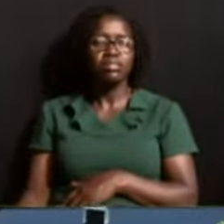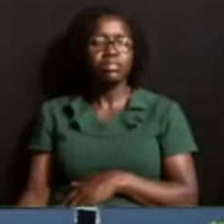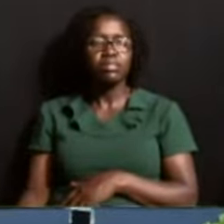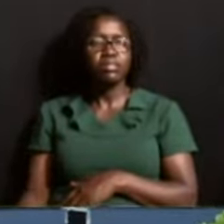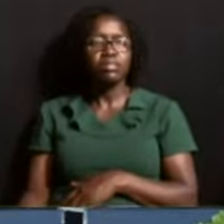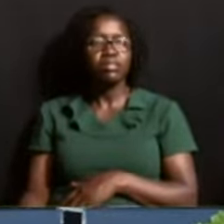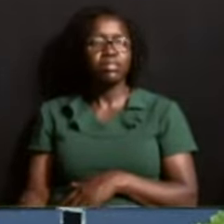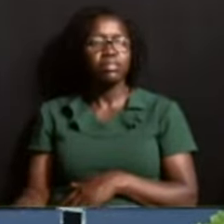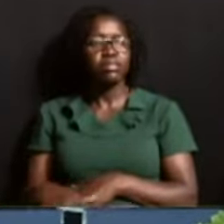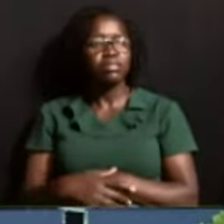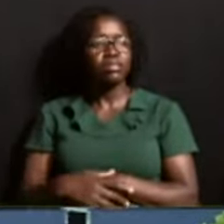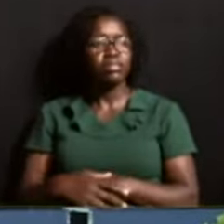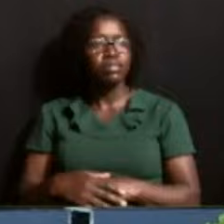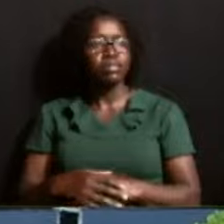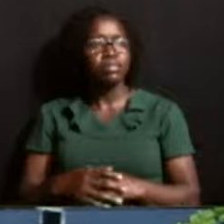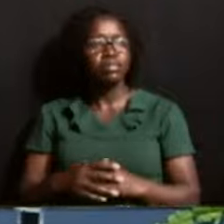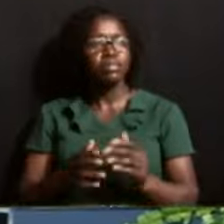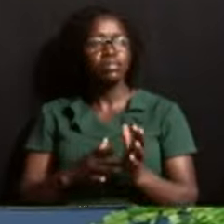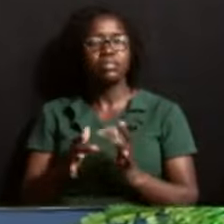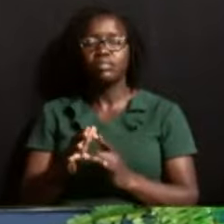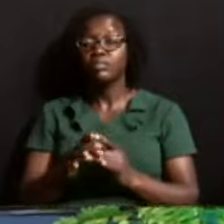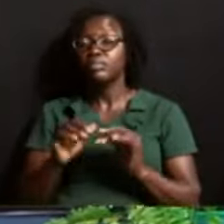a storm.